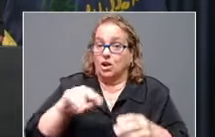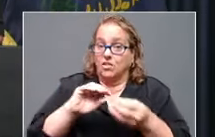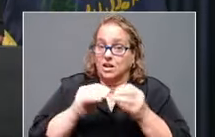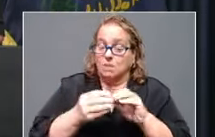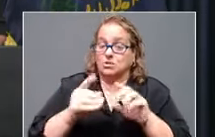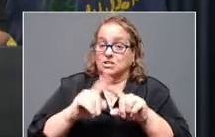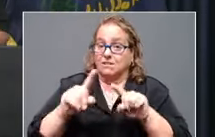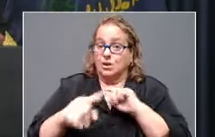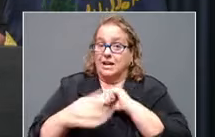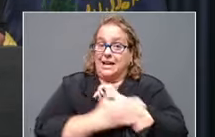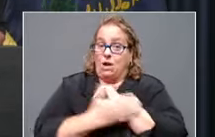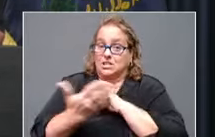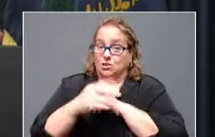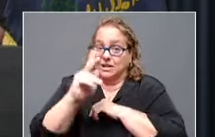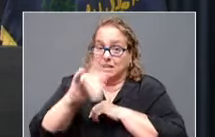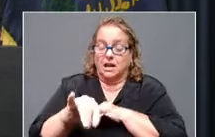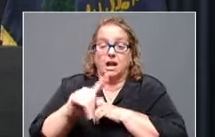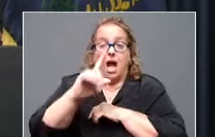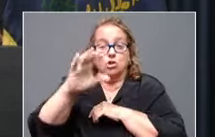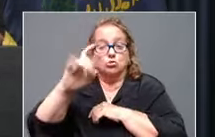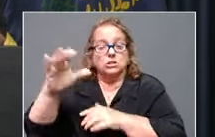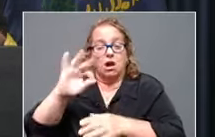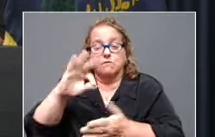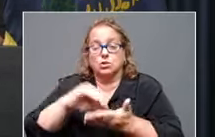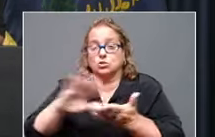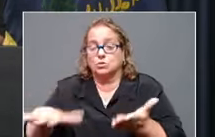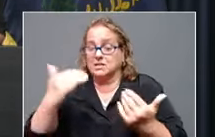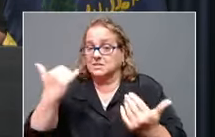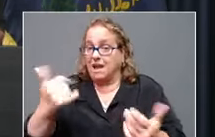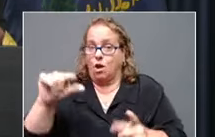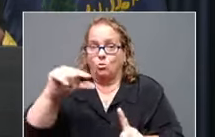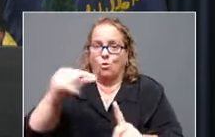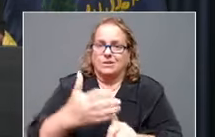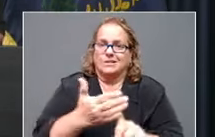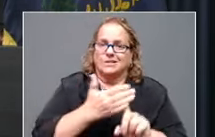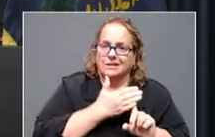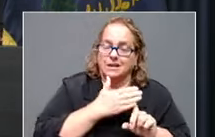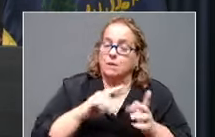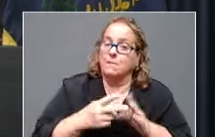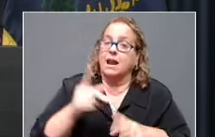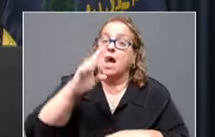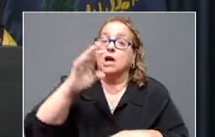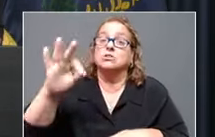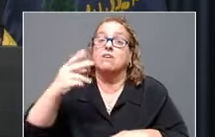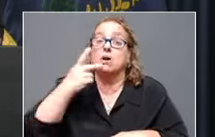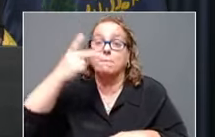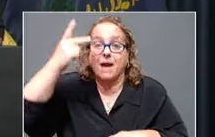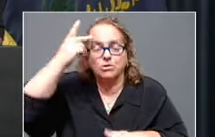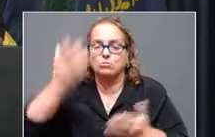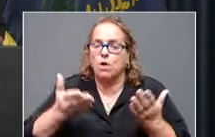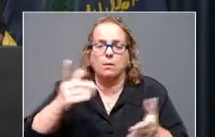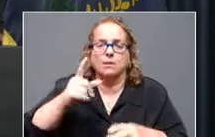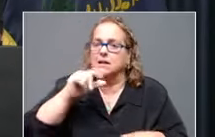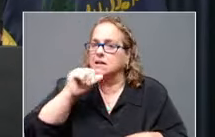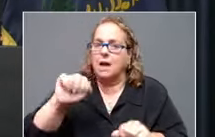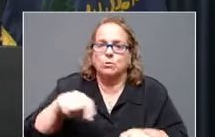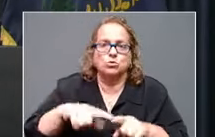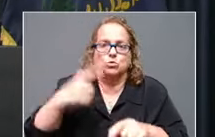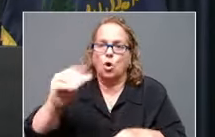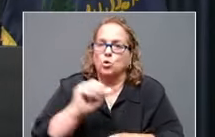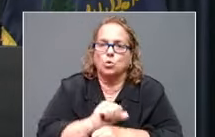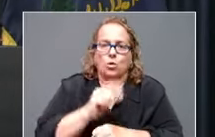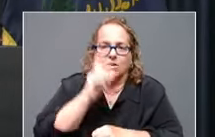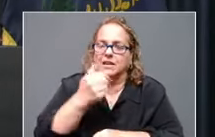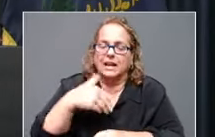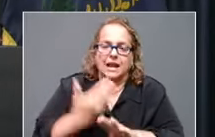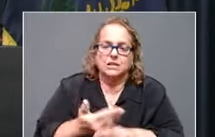school tomorrow, and they are very excited to be going in person in their mask. And that really is the safest way to do it at this point. We do